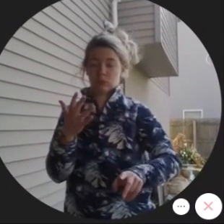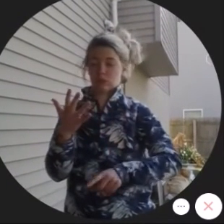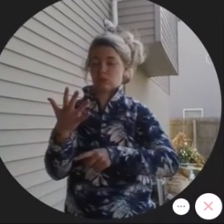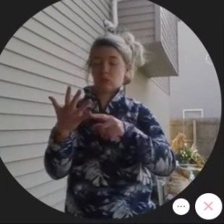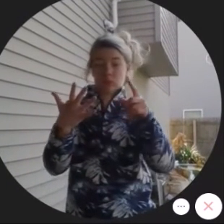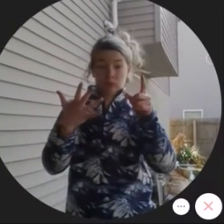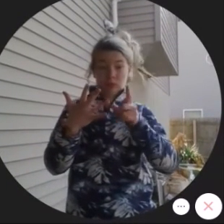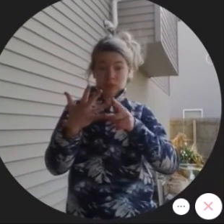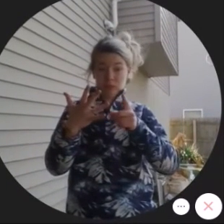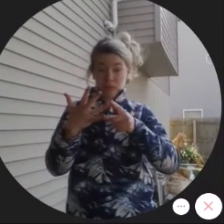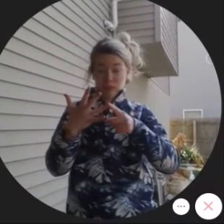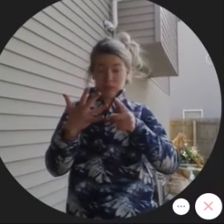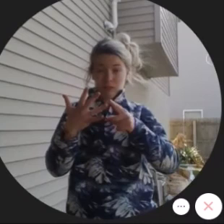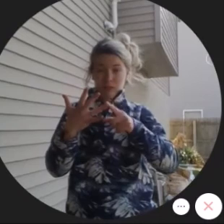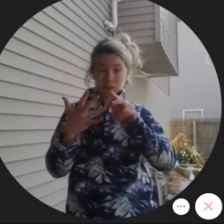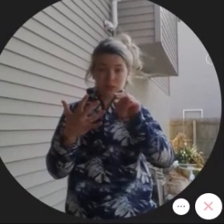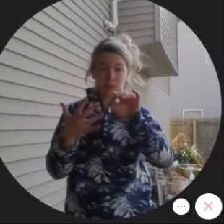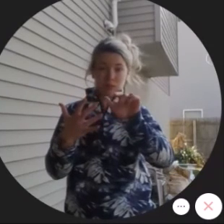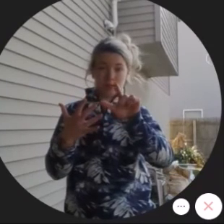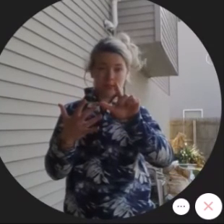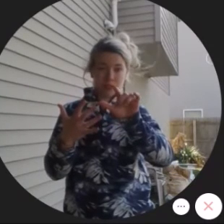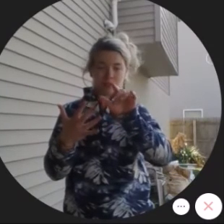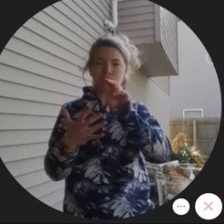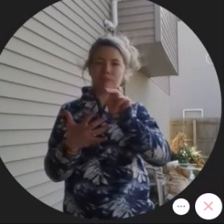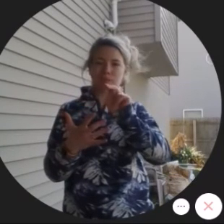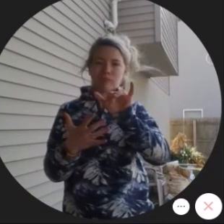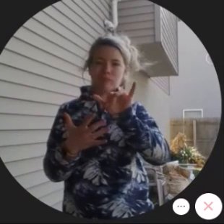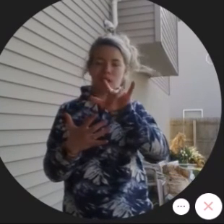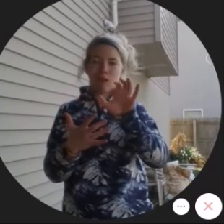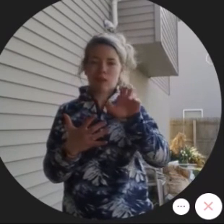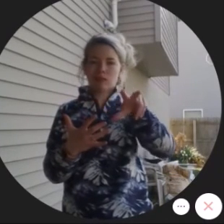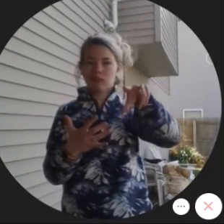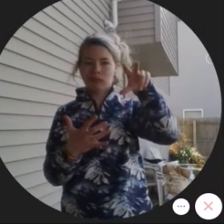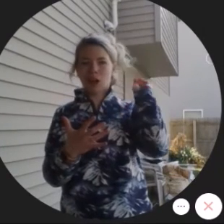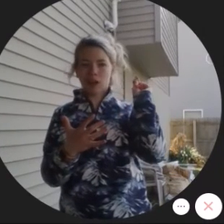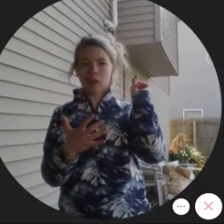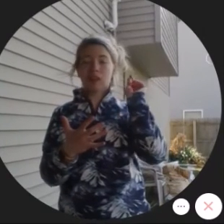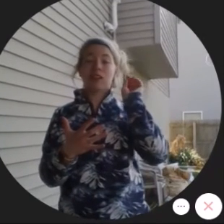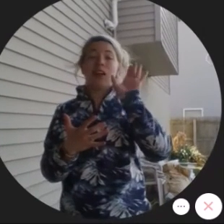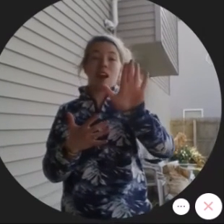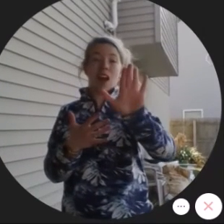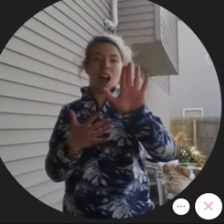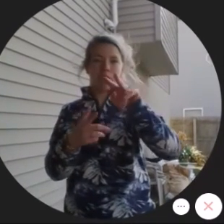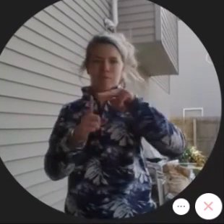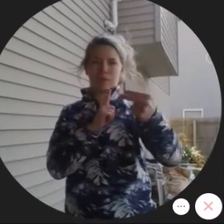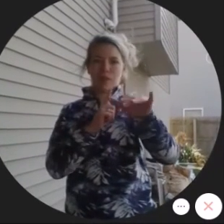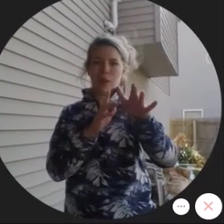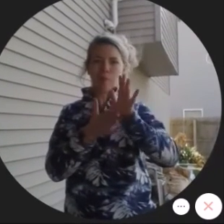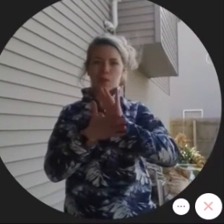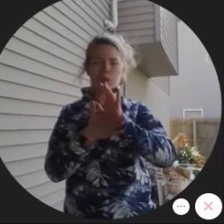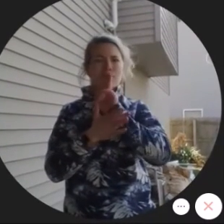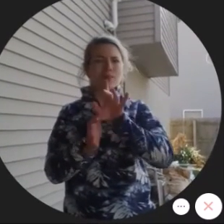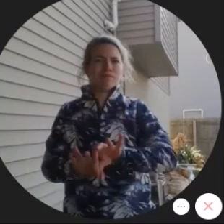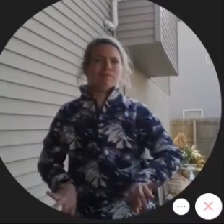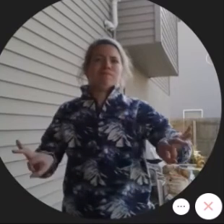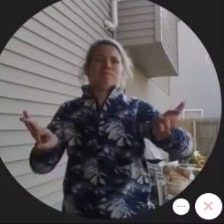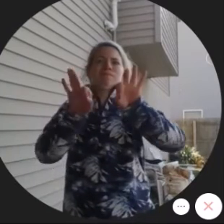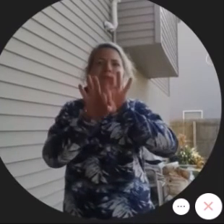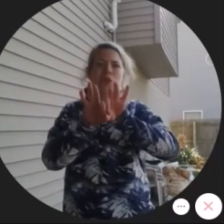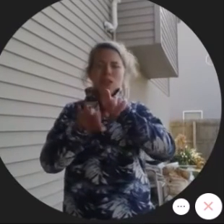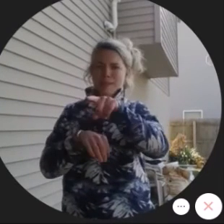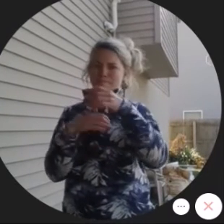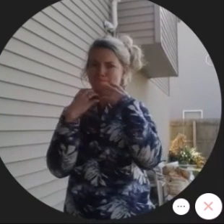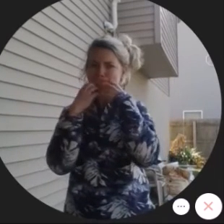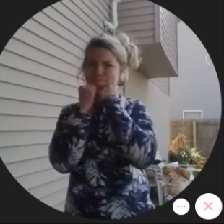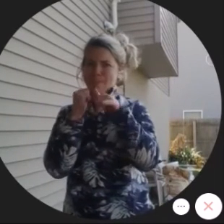And you can watch the trailer. We have Niall DeMarco's take,